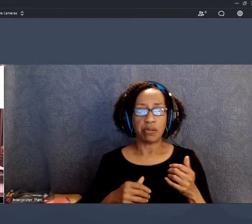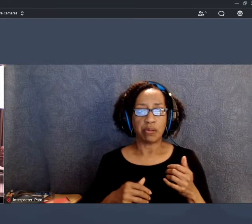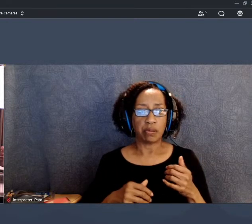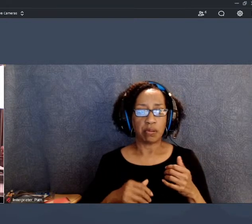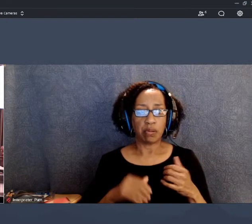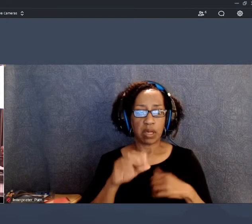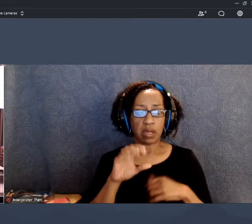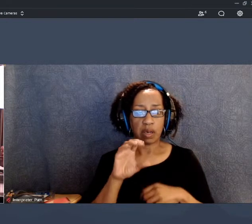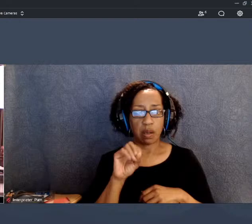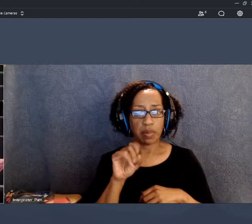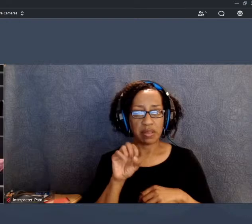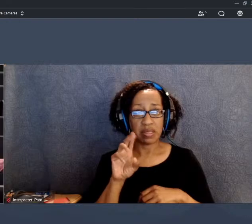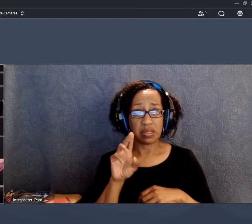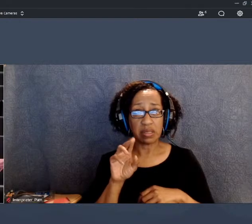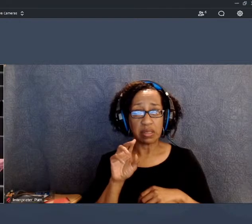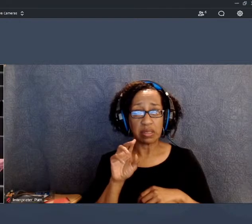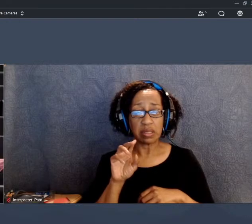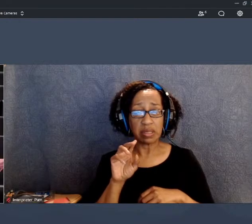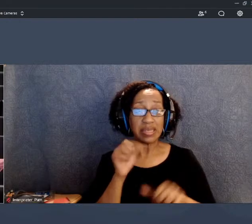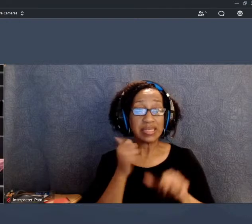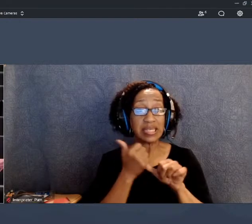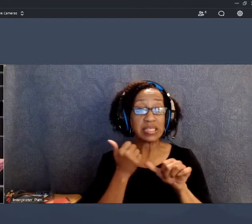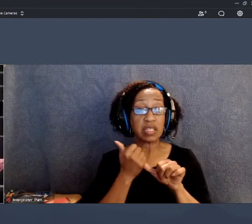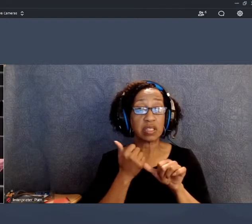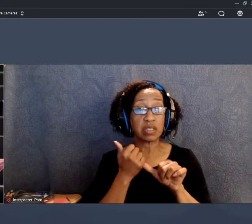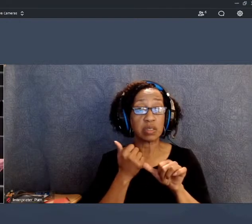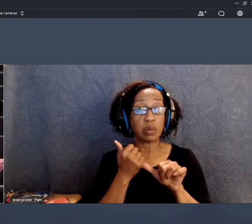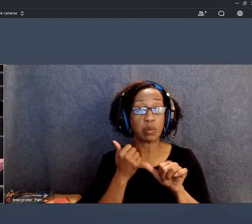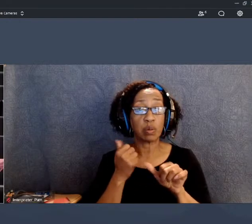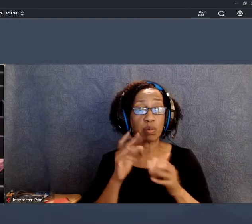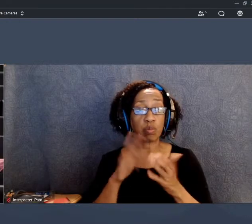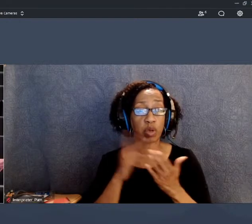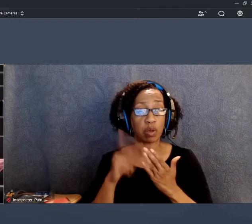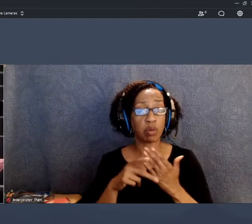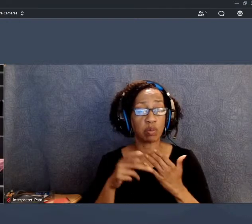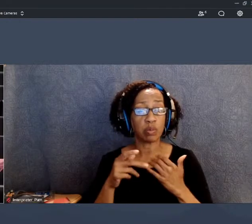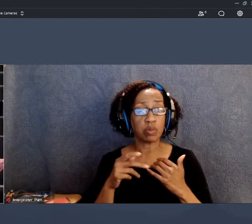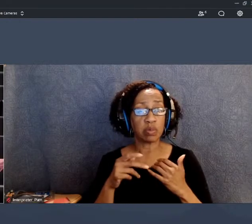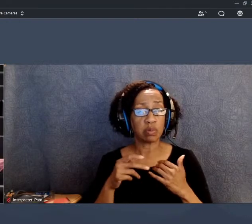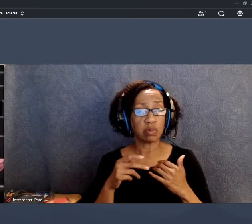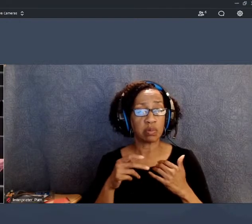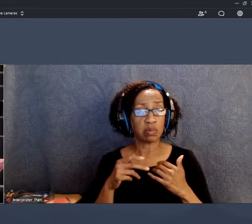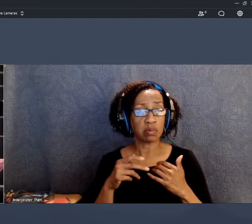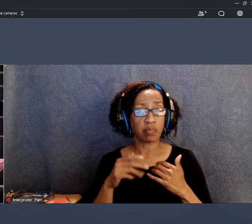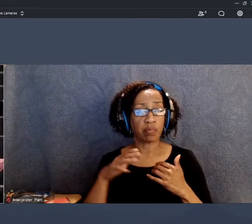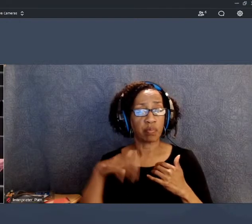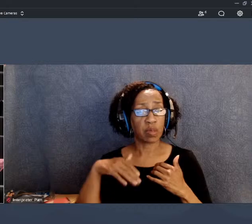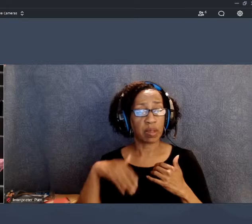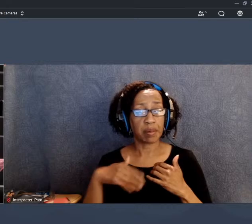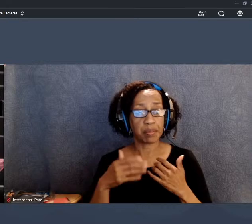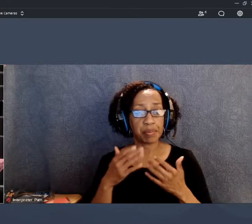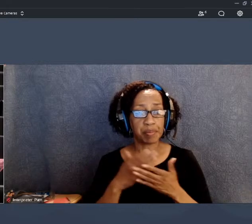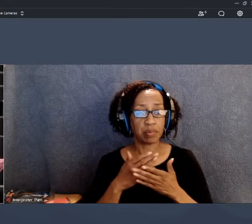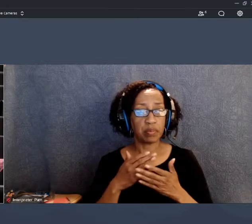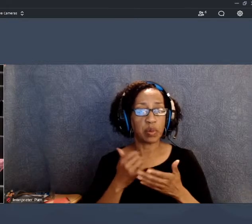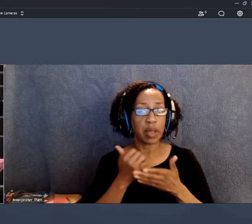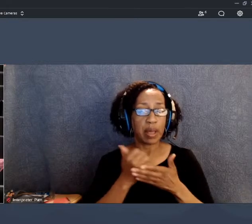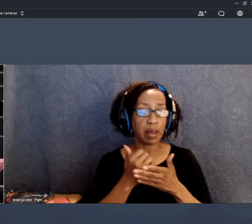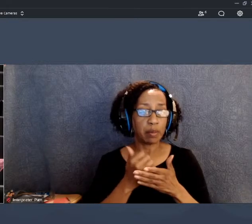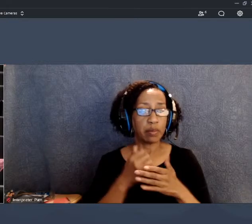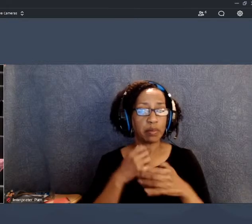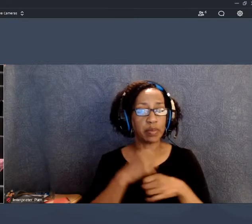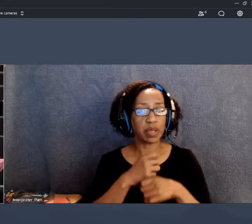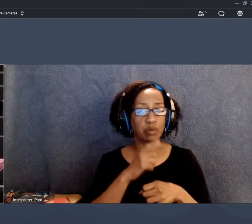ERA eviction assistance program, because we are helping with ACD and managing that and making sure that those landlords